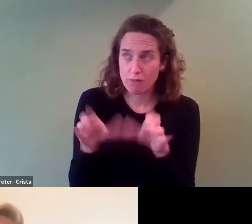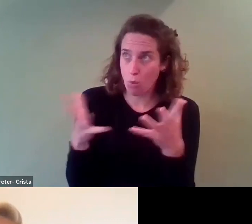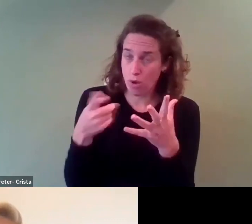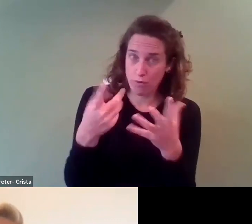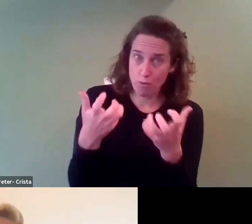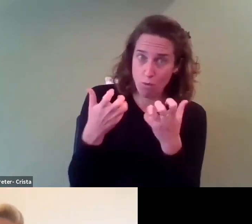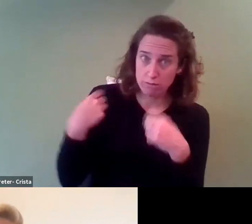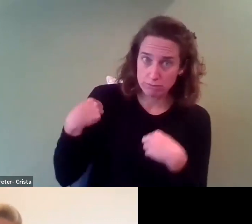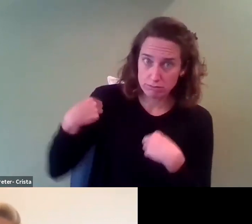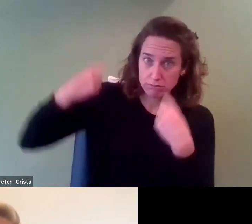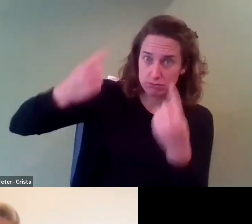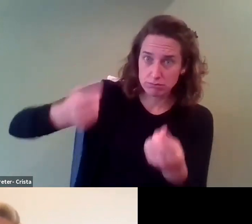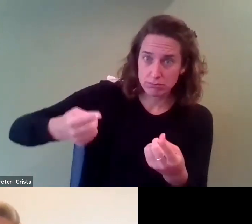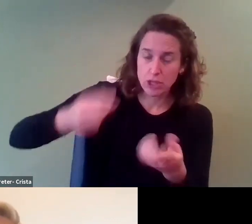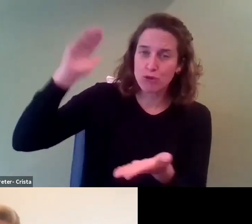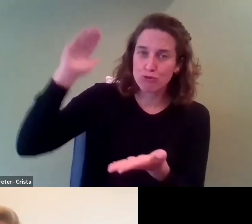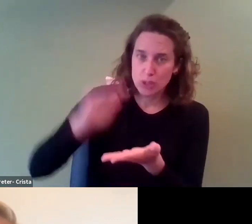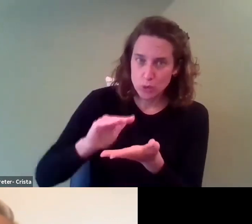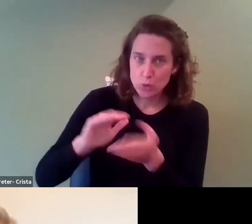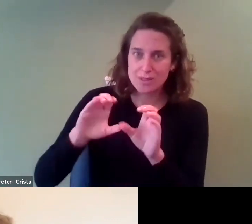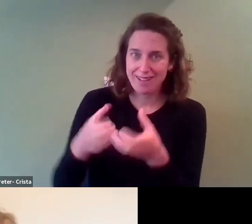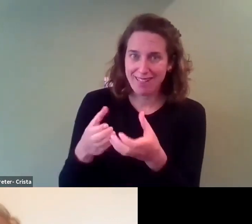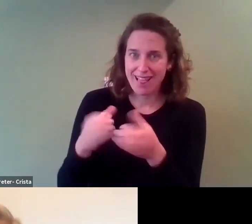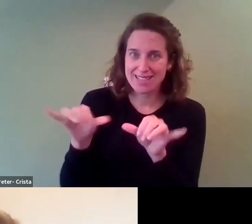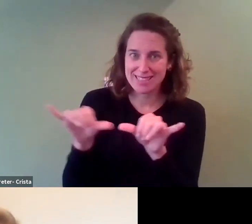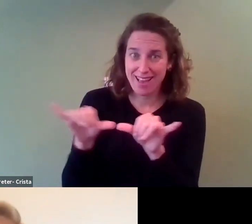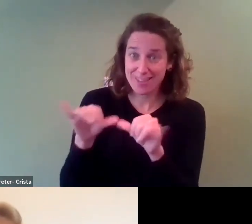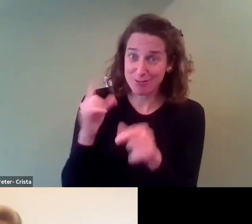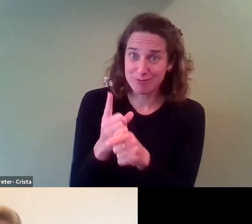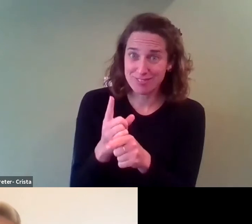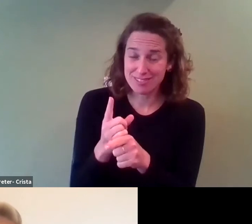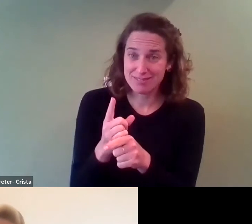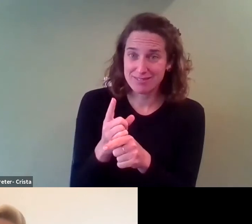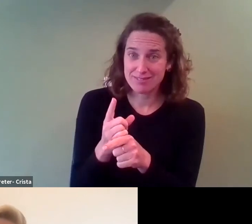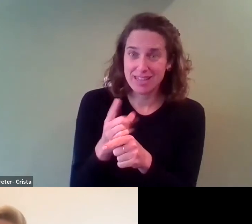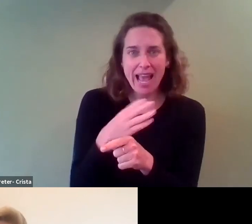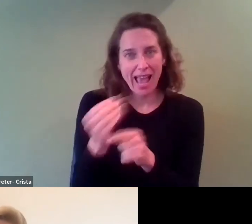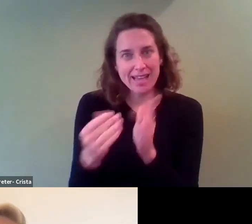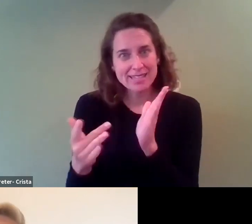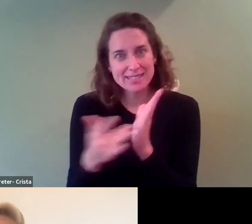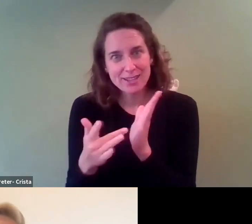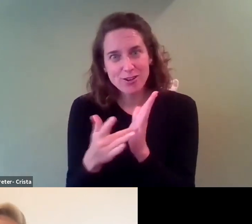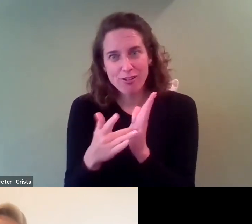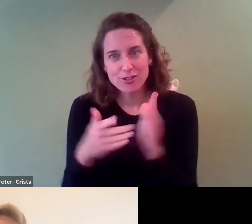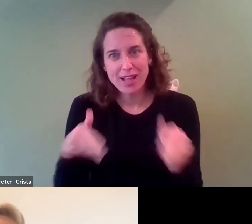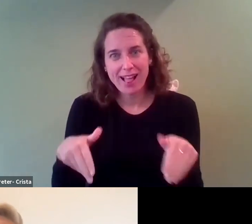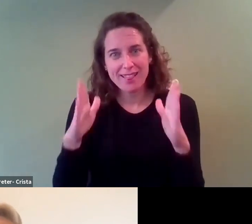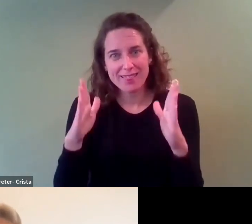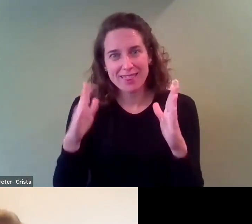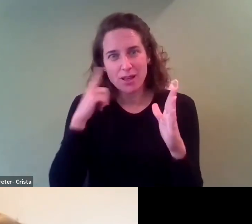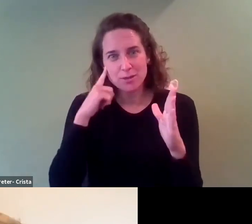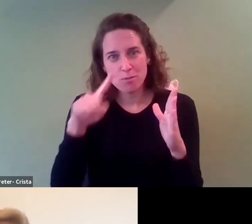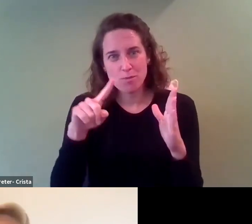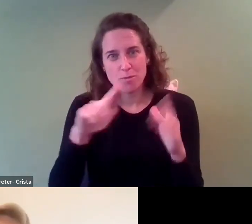public school systems, reduce the class size. And the technology is allowing for